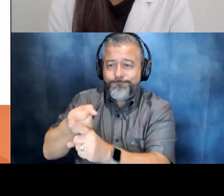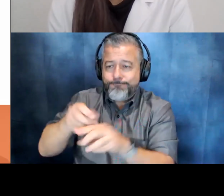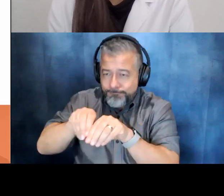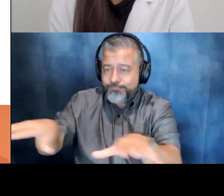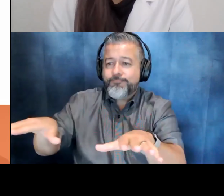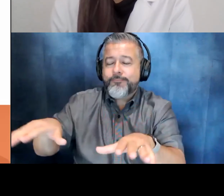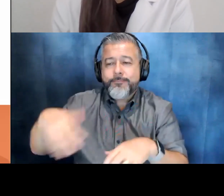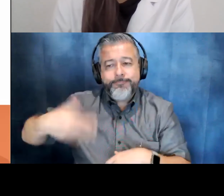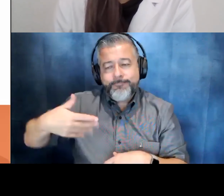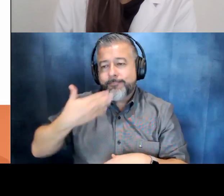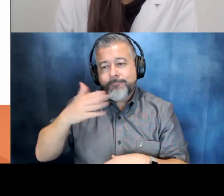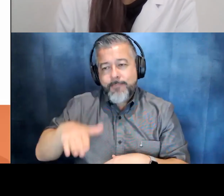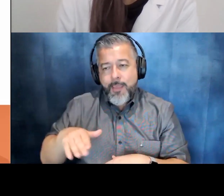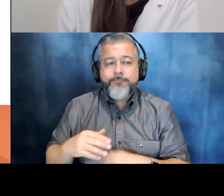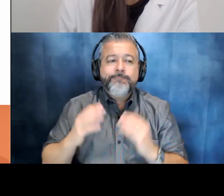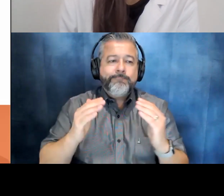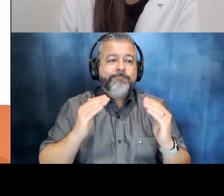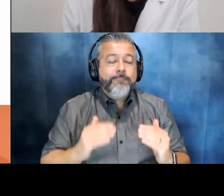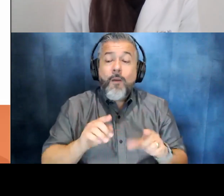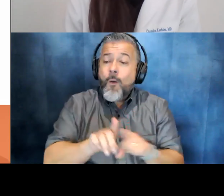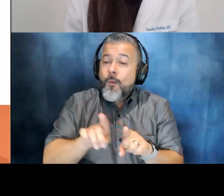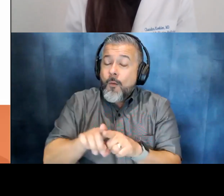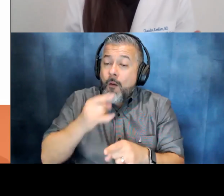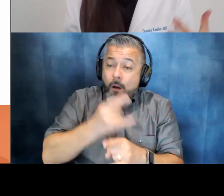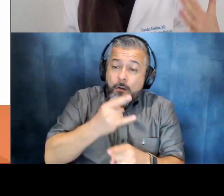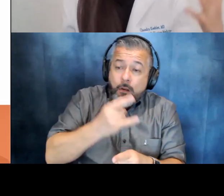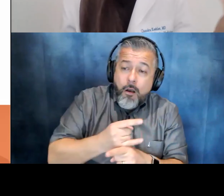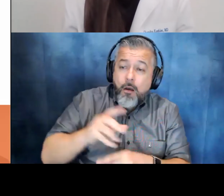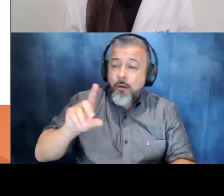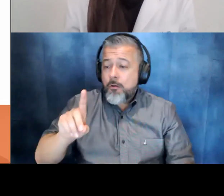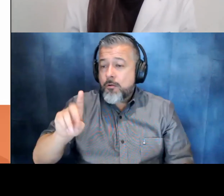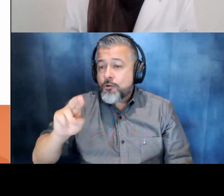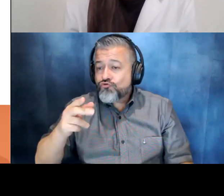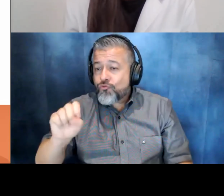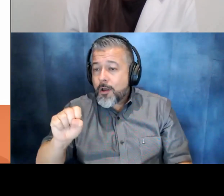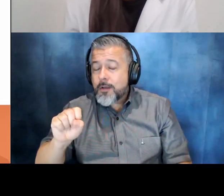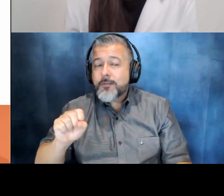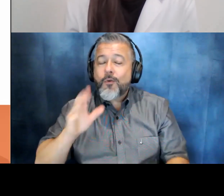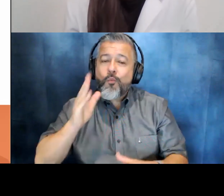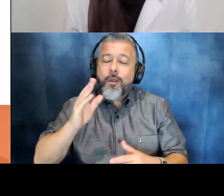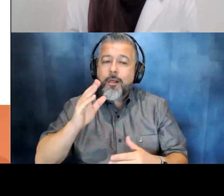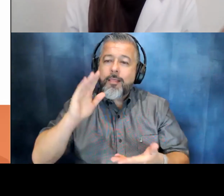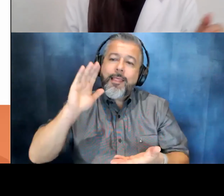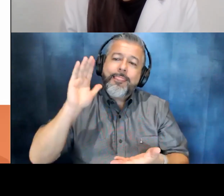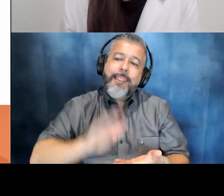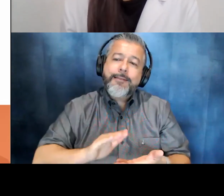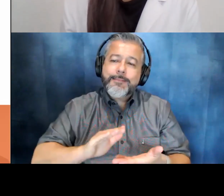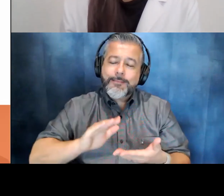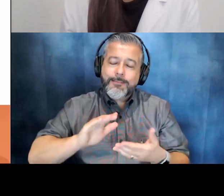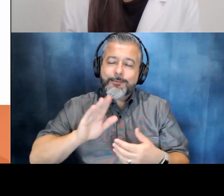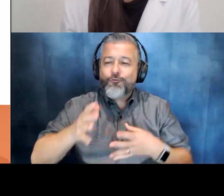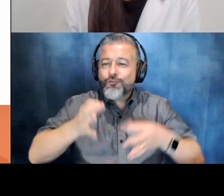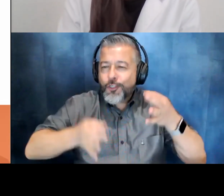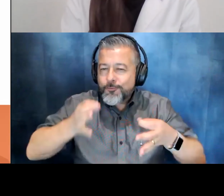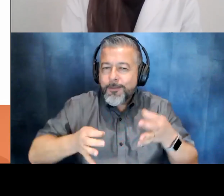our judgment. We might have a few glasses of wine and think, well, you know, what's the big deal? Let's go hug